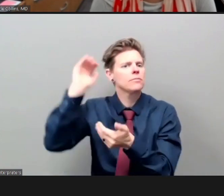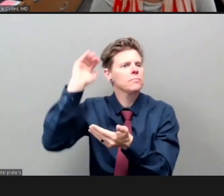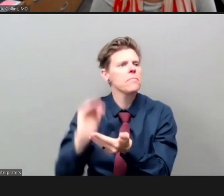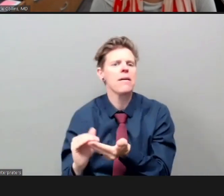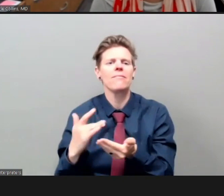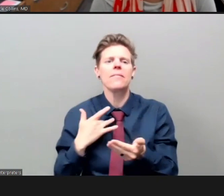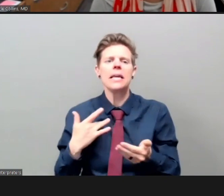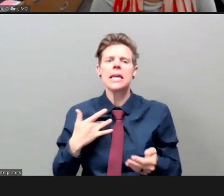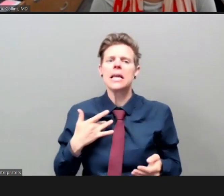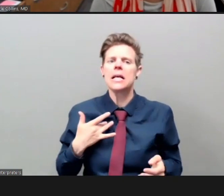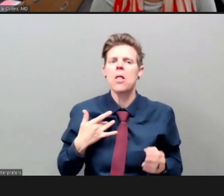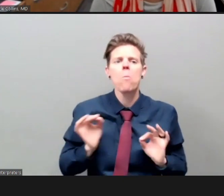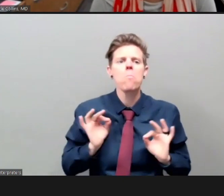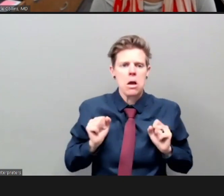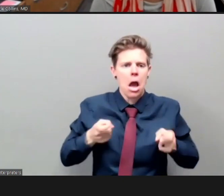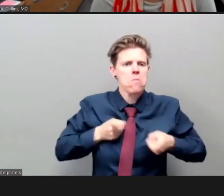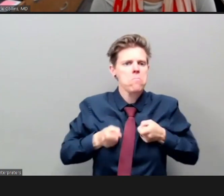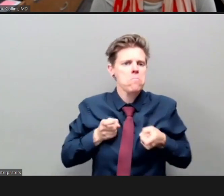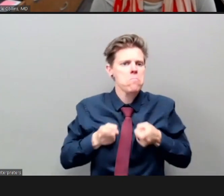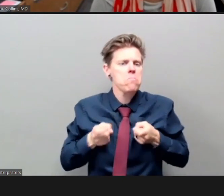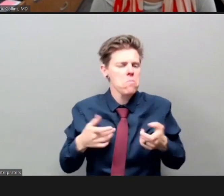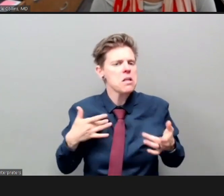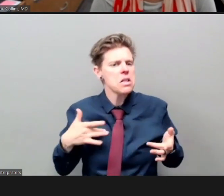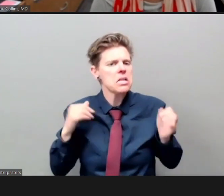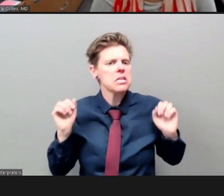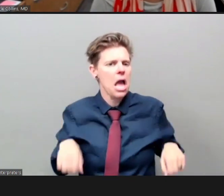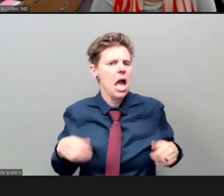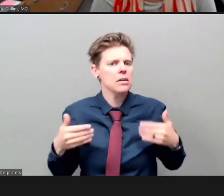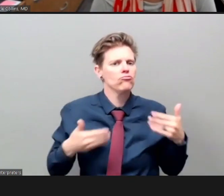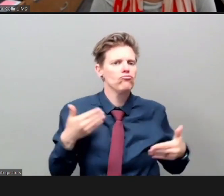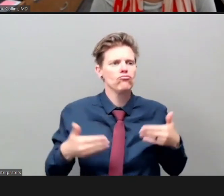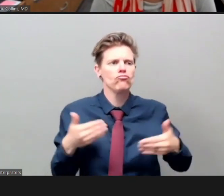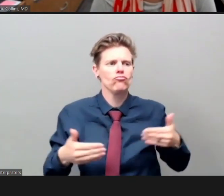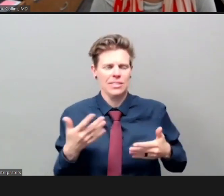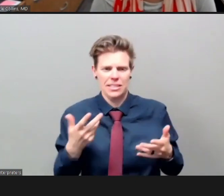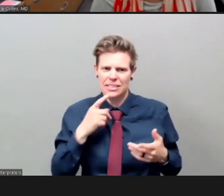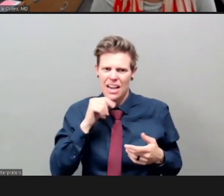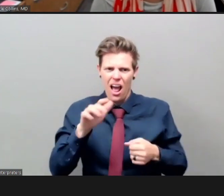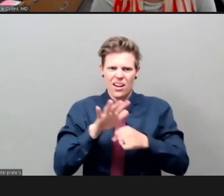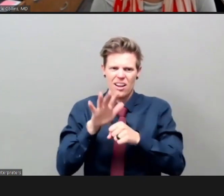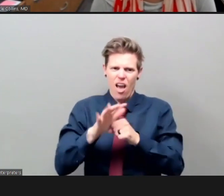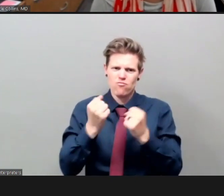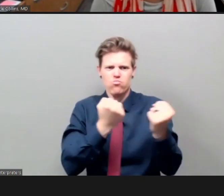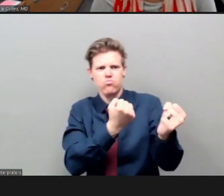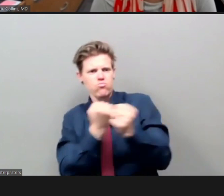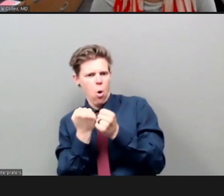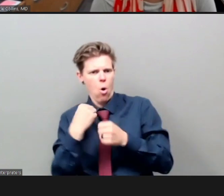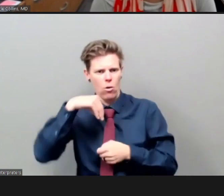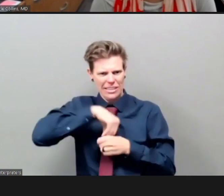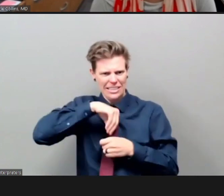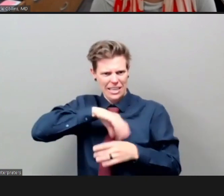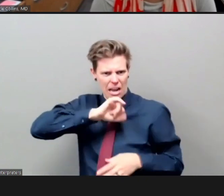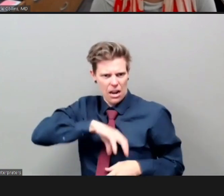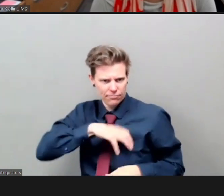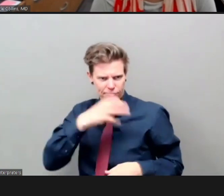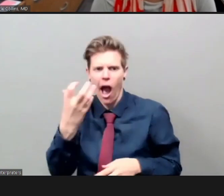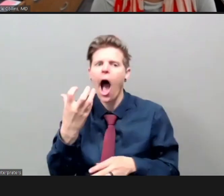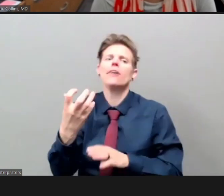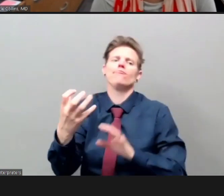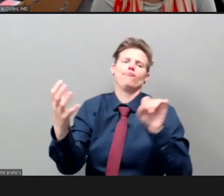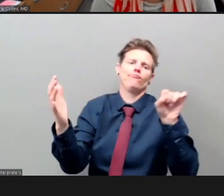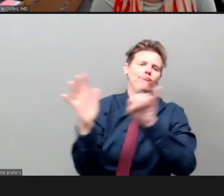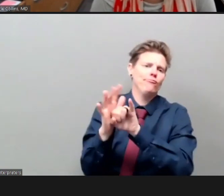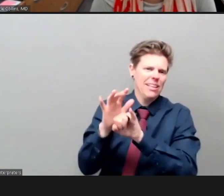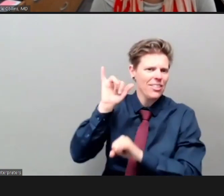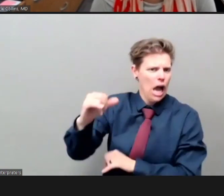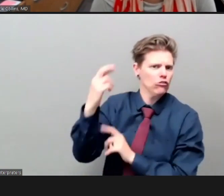sequence the virus because we don't have enough viral. But we have seen variants, in particularly the California variant,